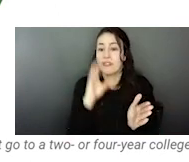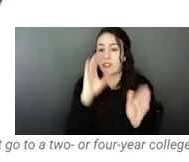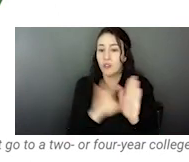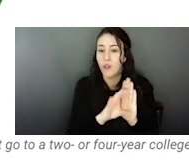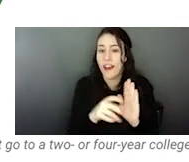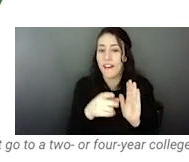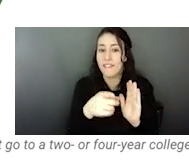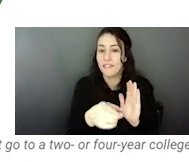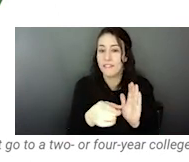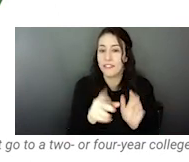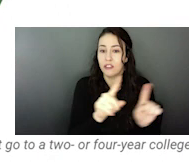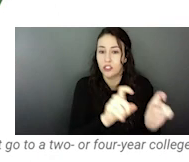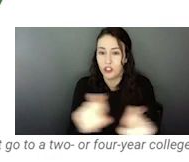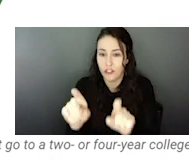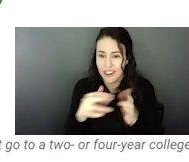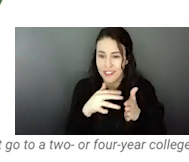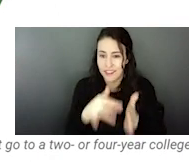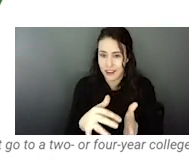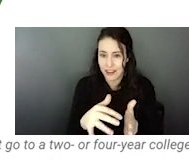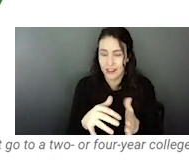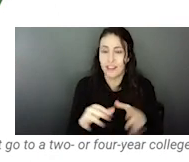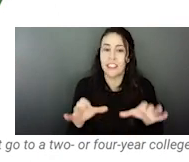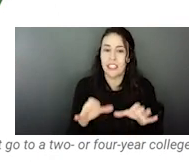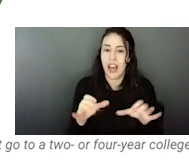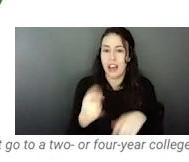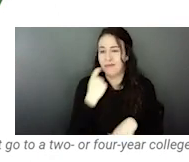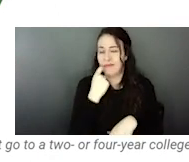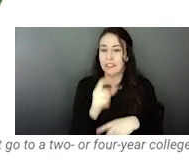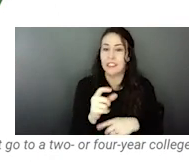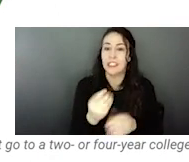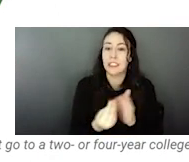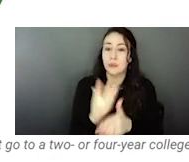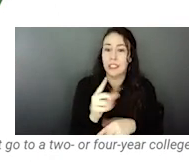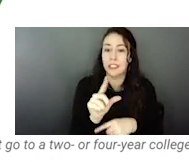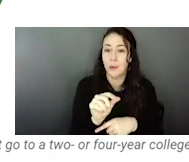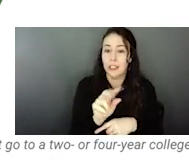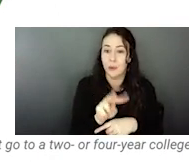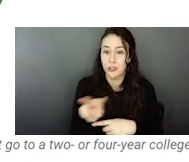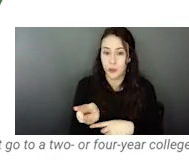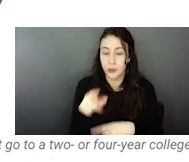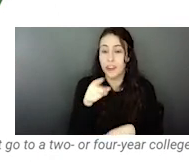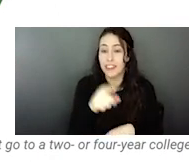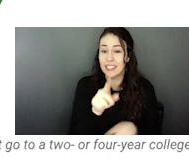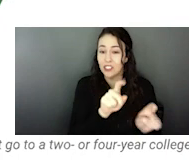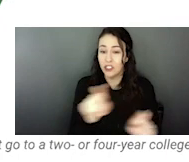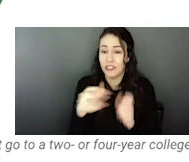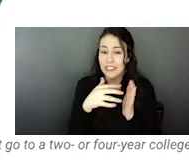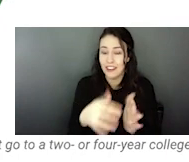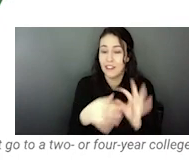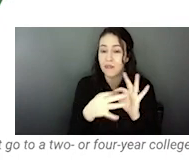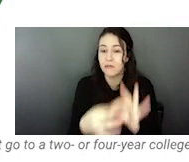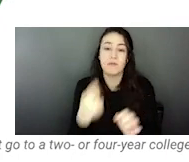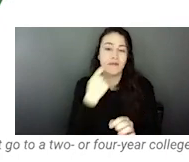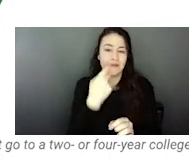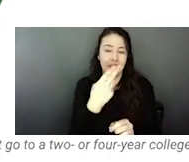a survey study that was done recently in the spring of 2022. This survey study was of recent high school graduates,